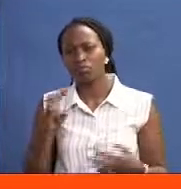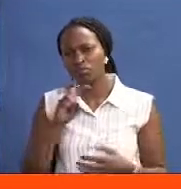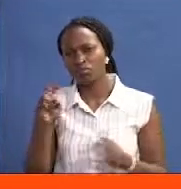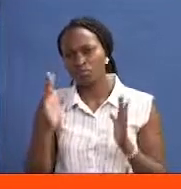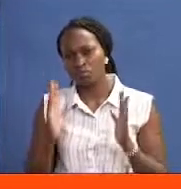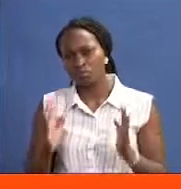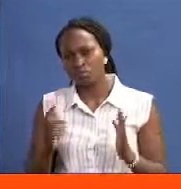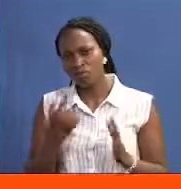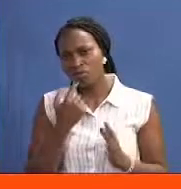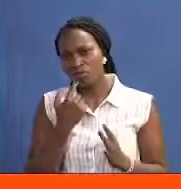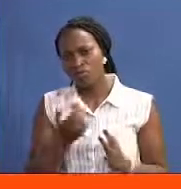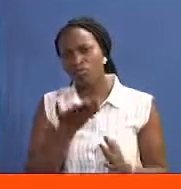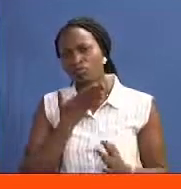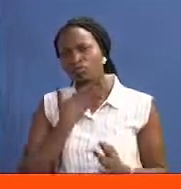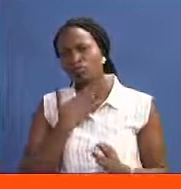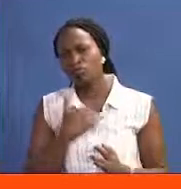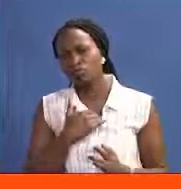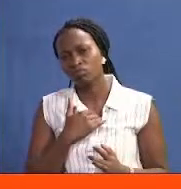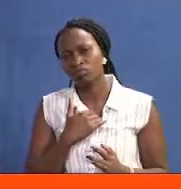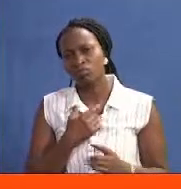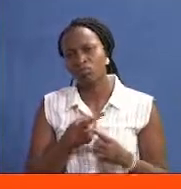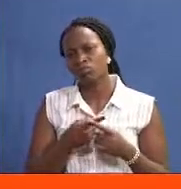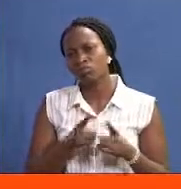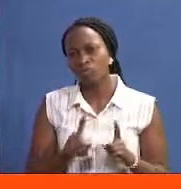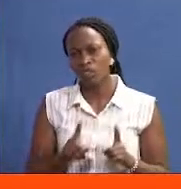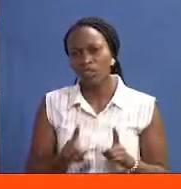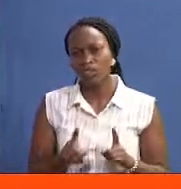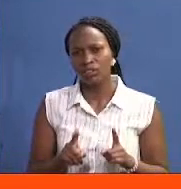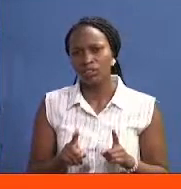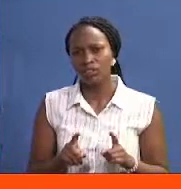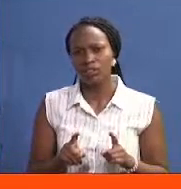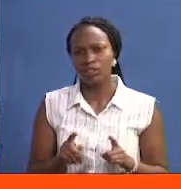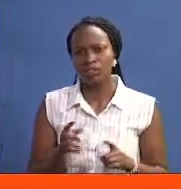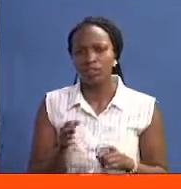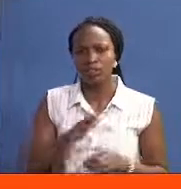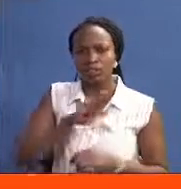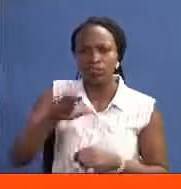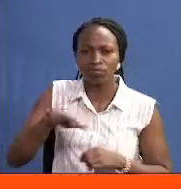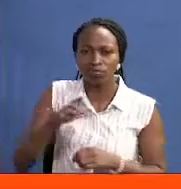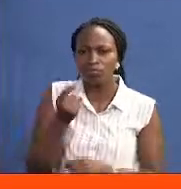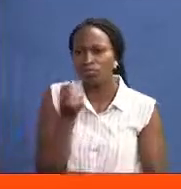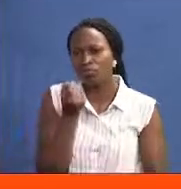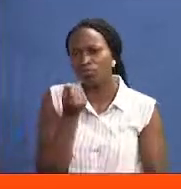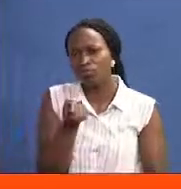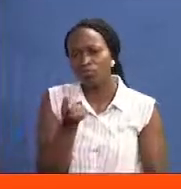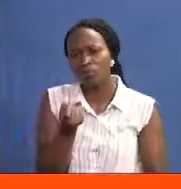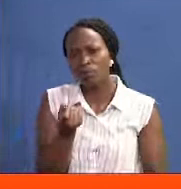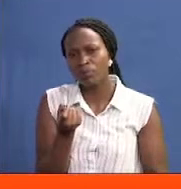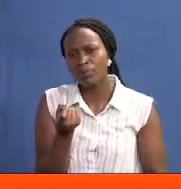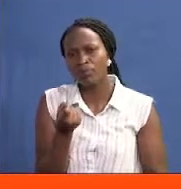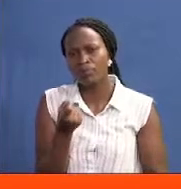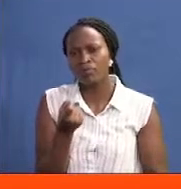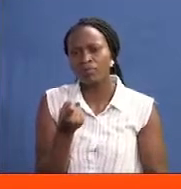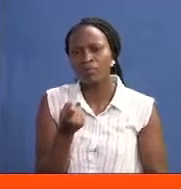wanted to say and right. might have wanted to pass out there. Mm-hmm. But the space was very limited, and we did not have that space.